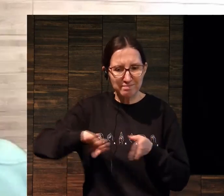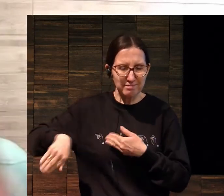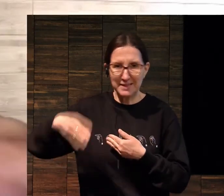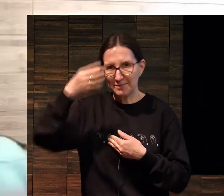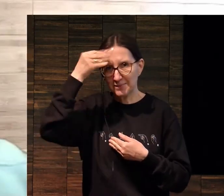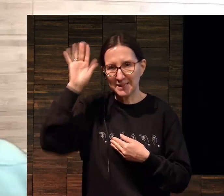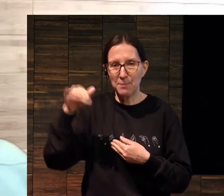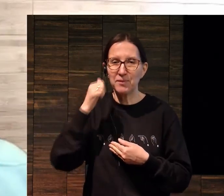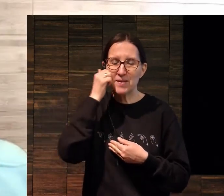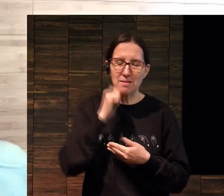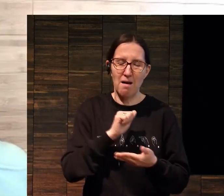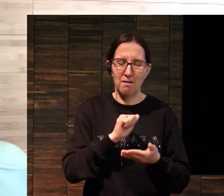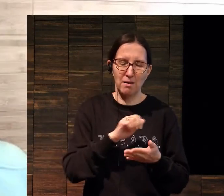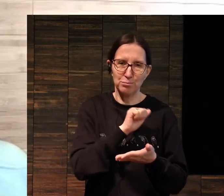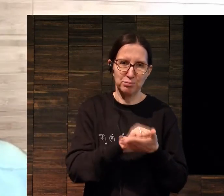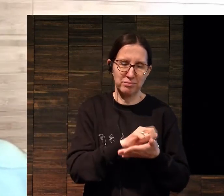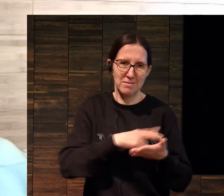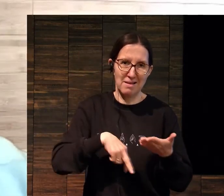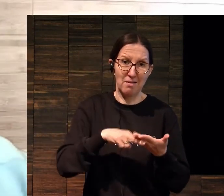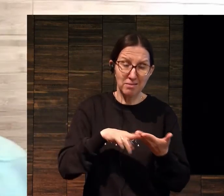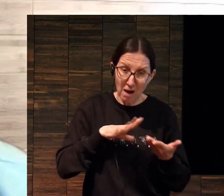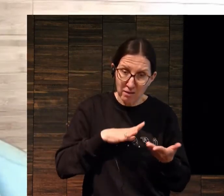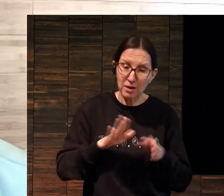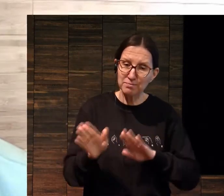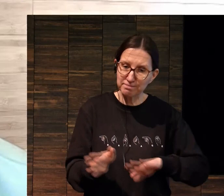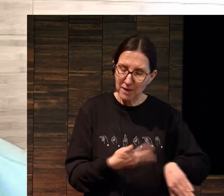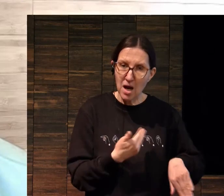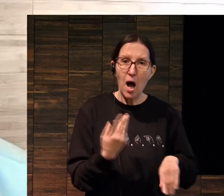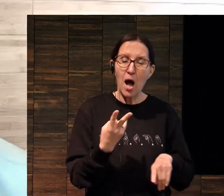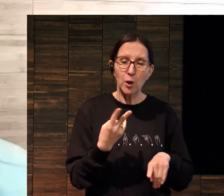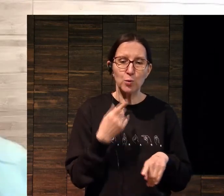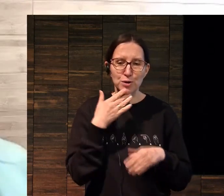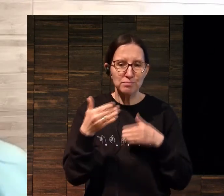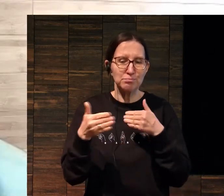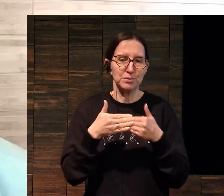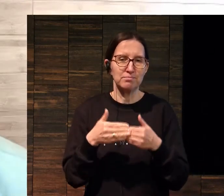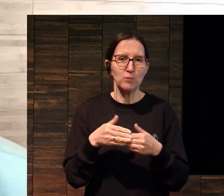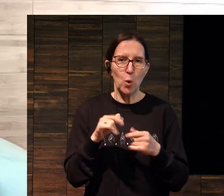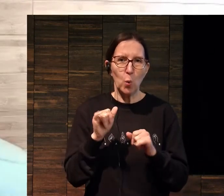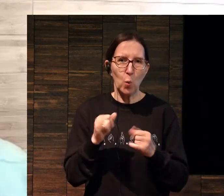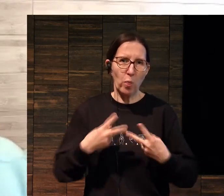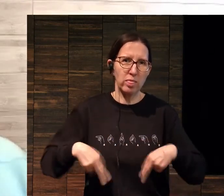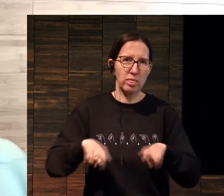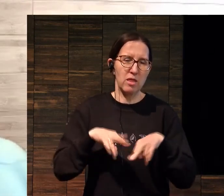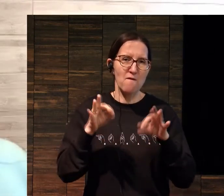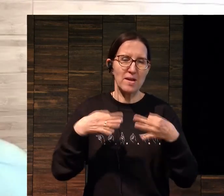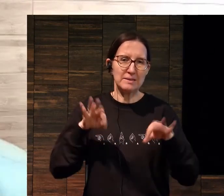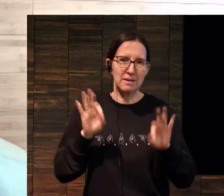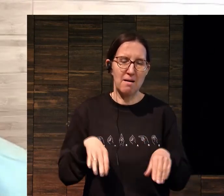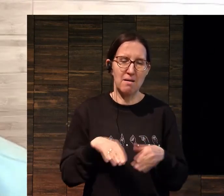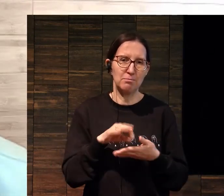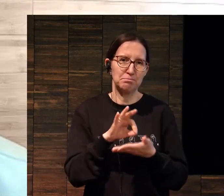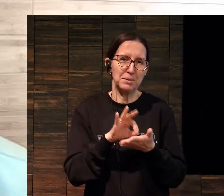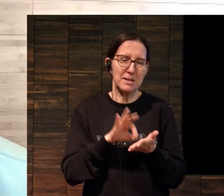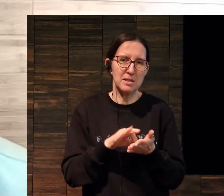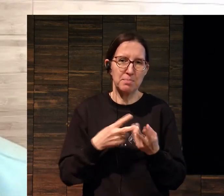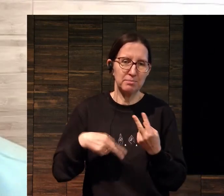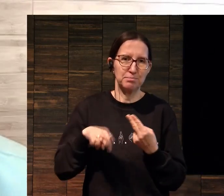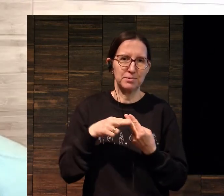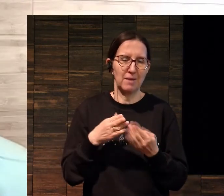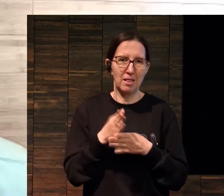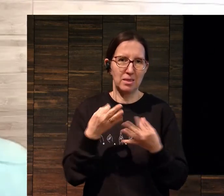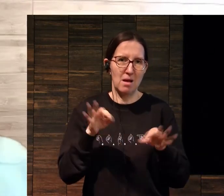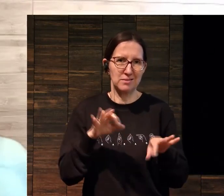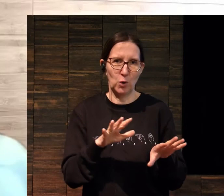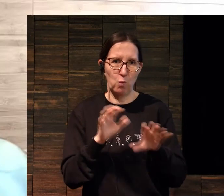siloed into certain aspects of life, but it'll be more all-encompassing, all disabilities, all aspects of life.